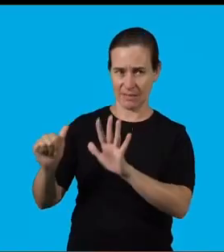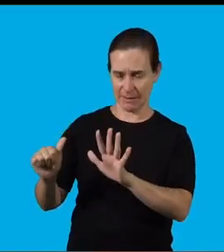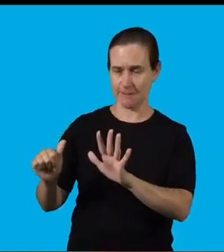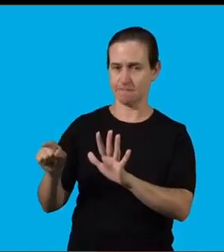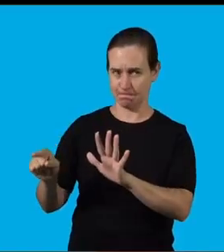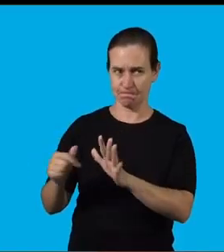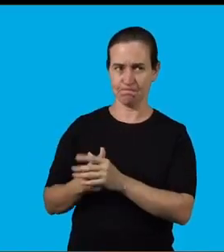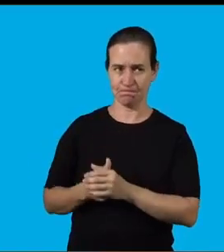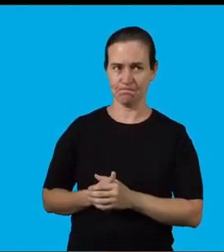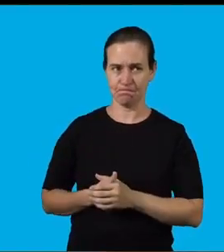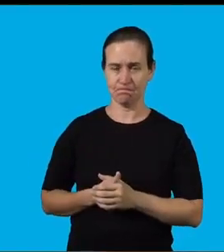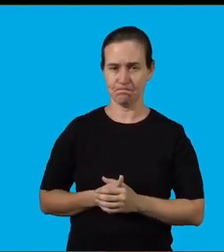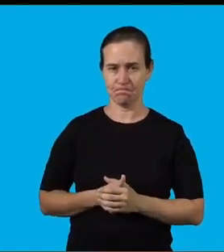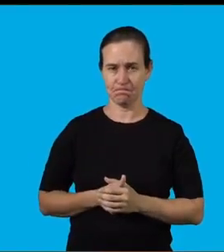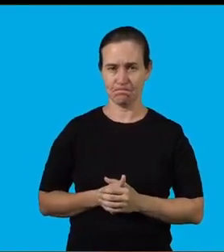and 6.